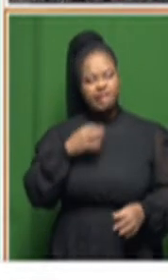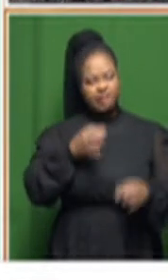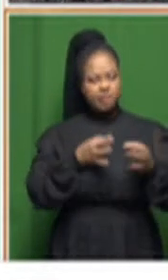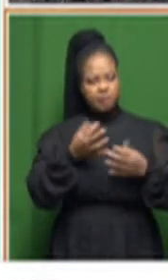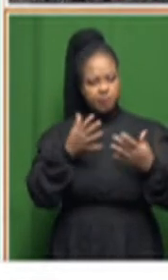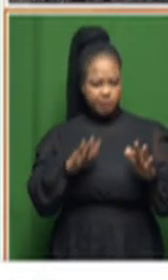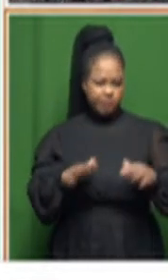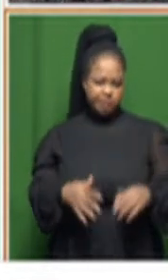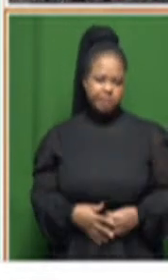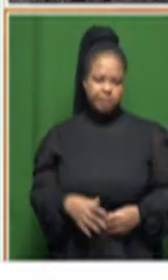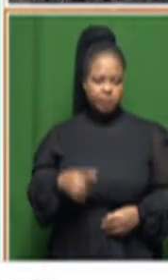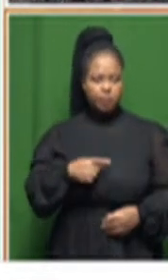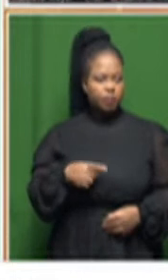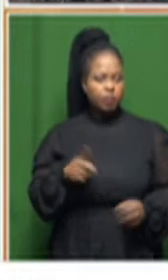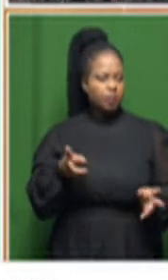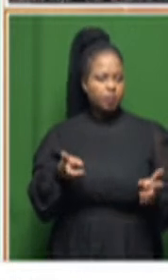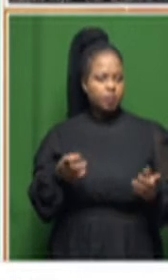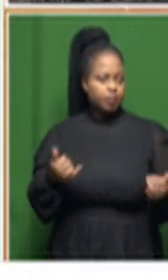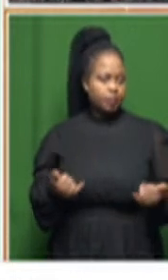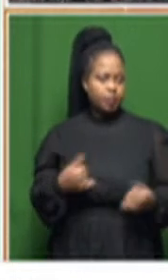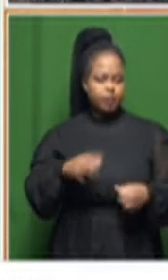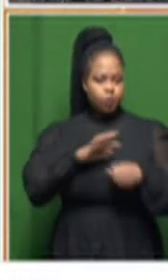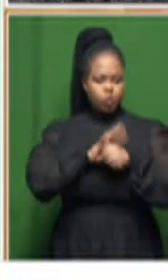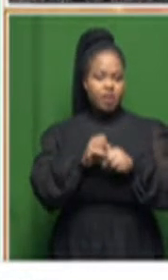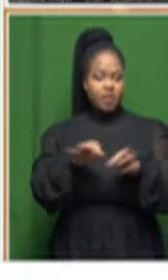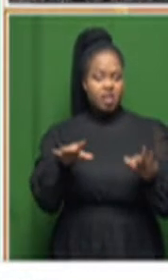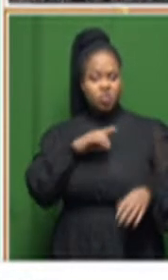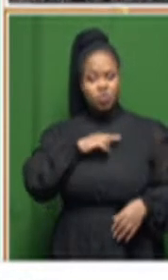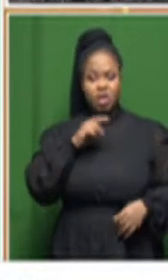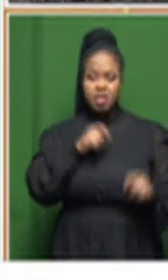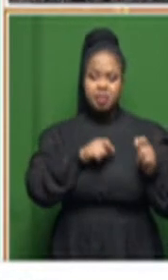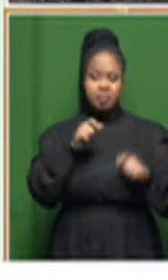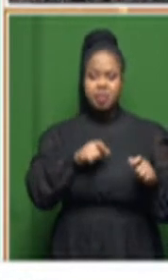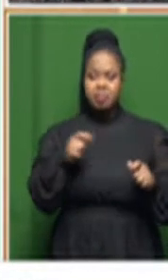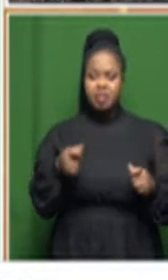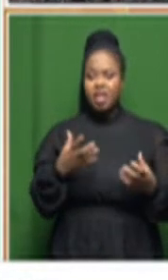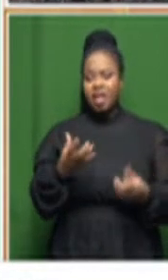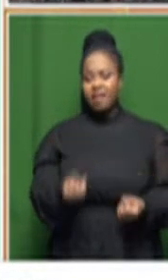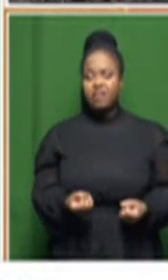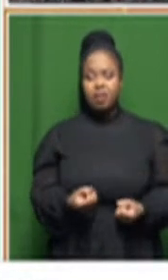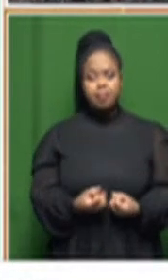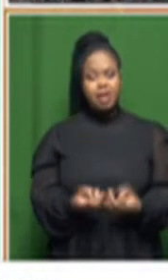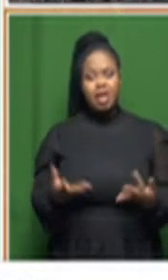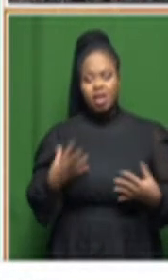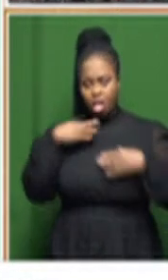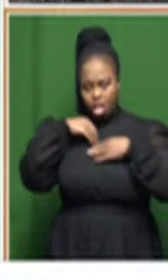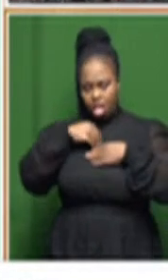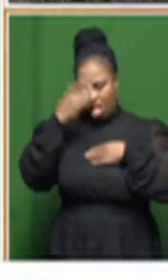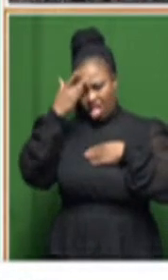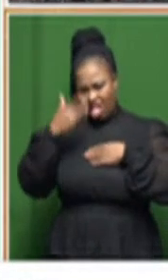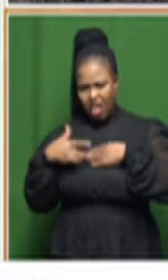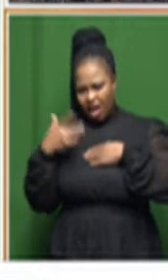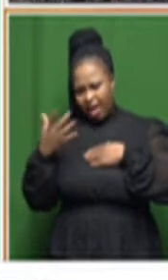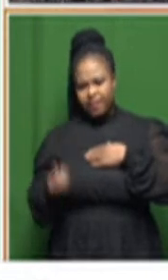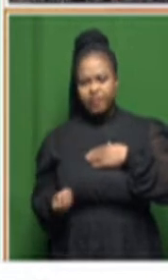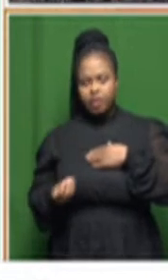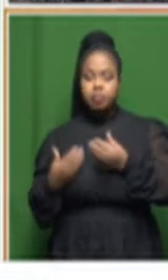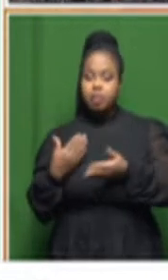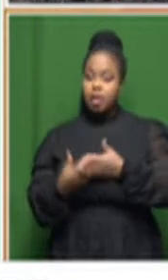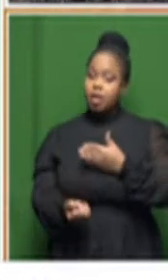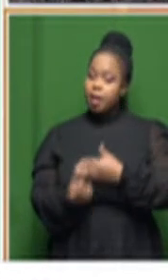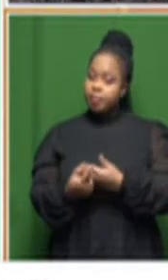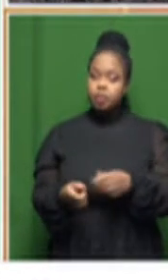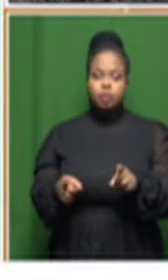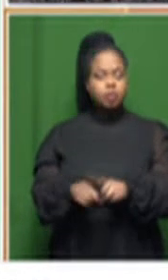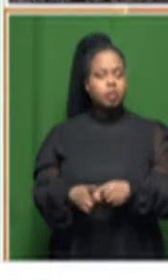it is very common now with COVID-19 because people have multiple comorbidities. It could also happen